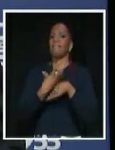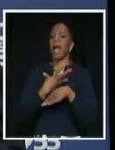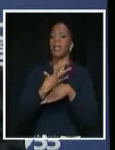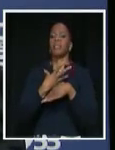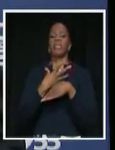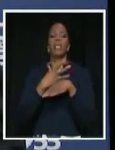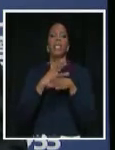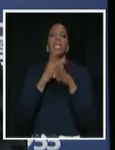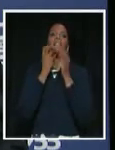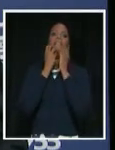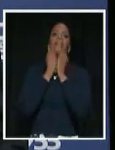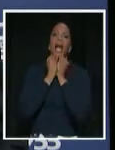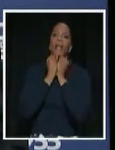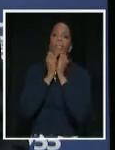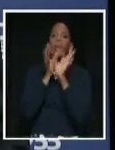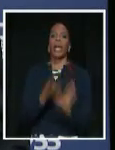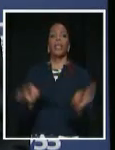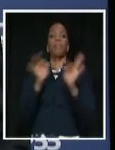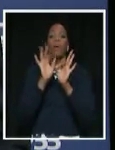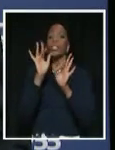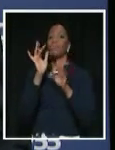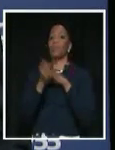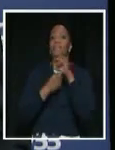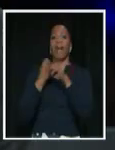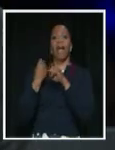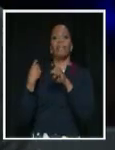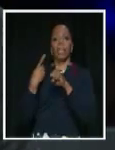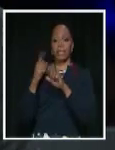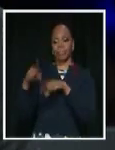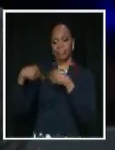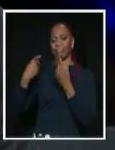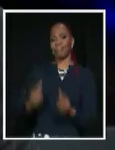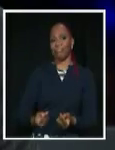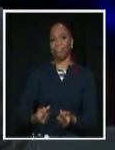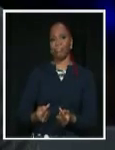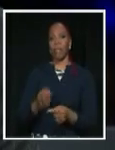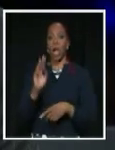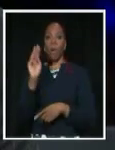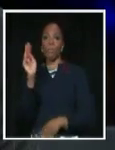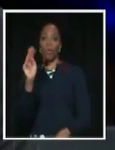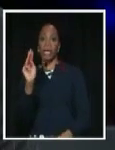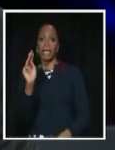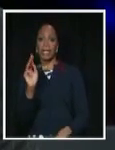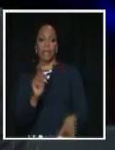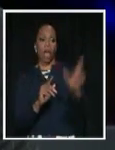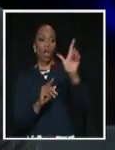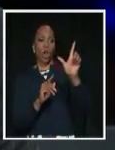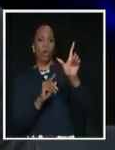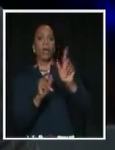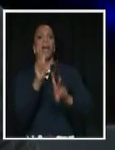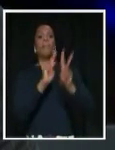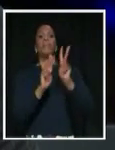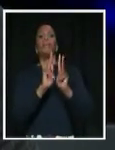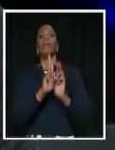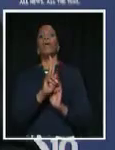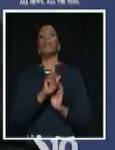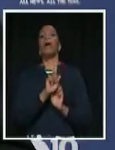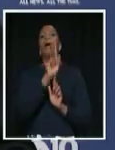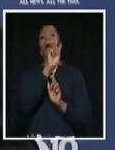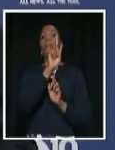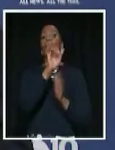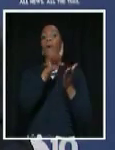invaluable and has been for the last 25 years. Okay, thank you. Mr. Lhota, people in Upper Manhattan and the